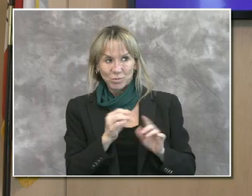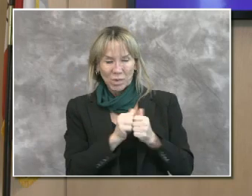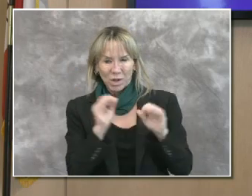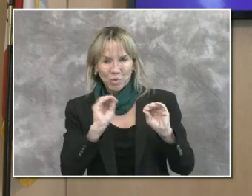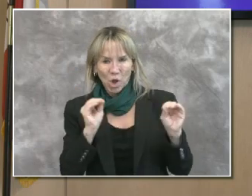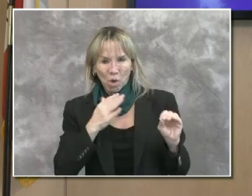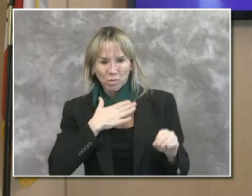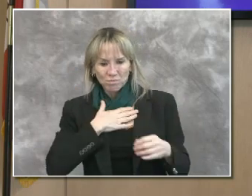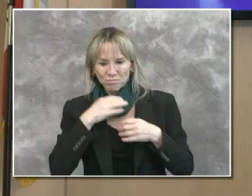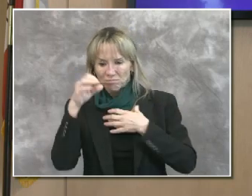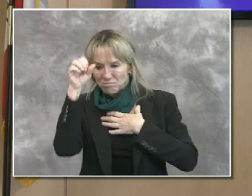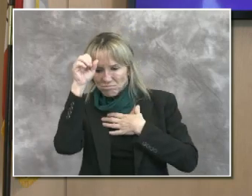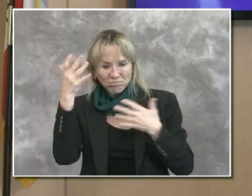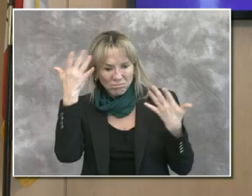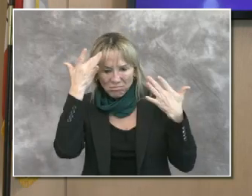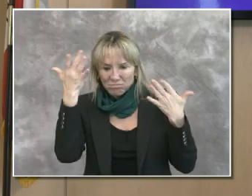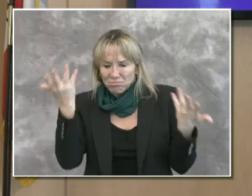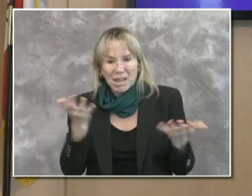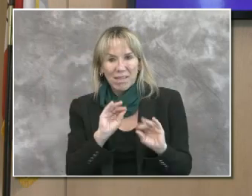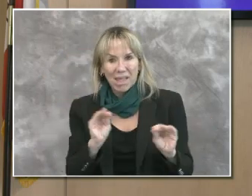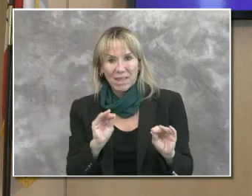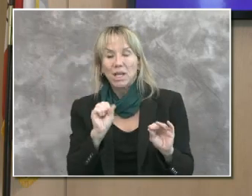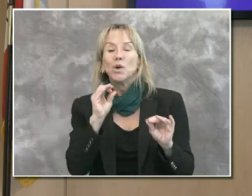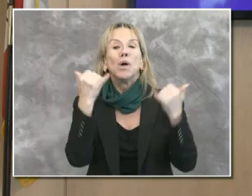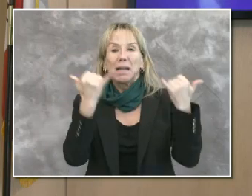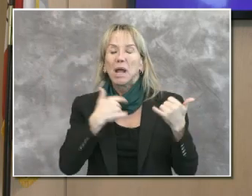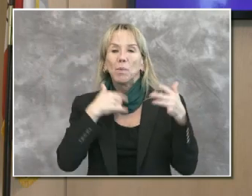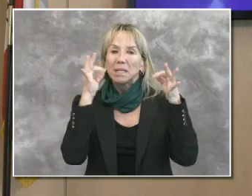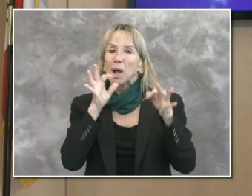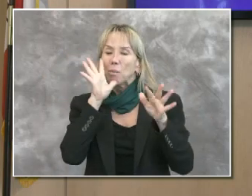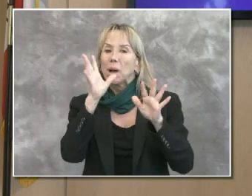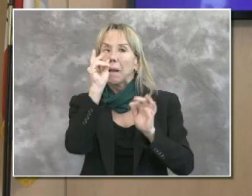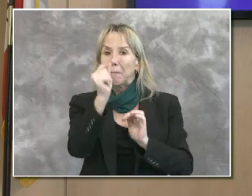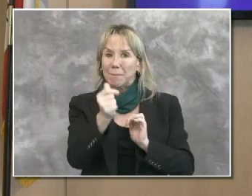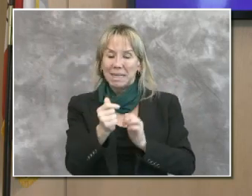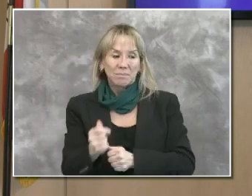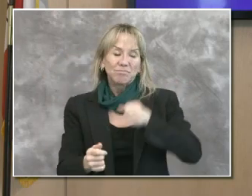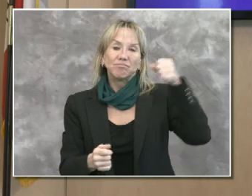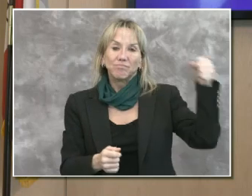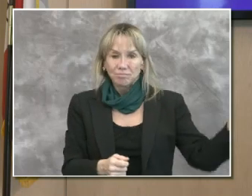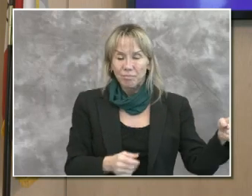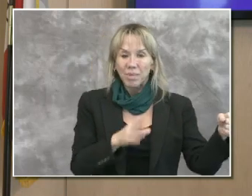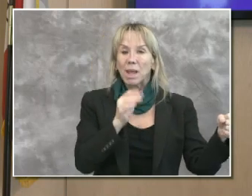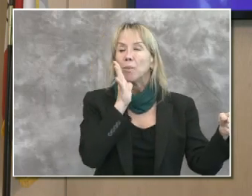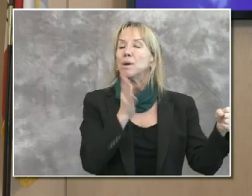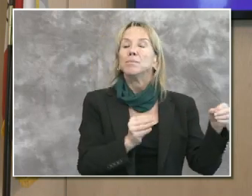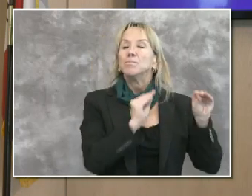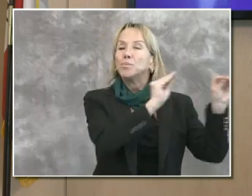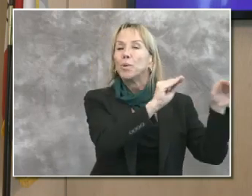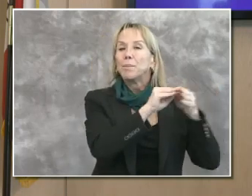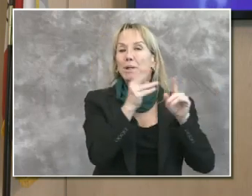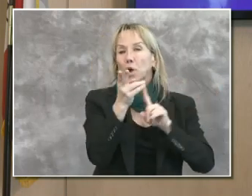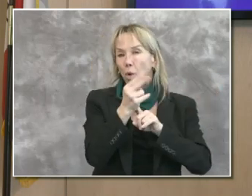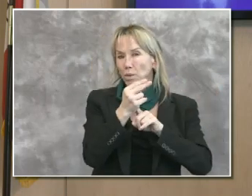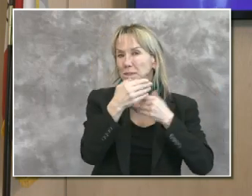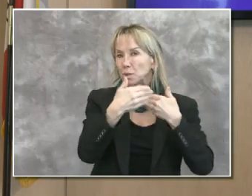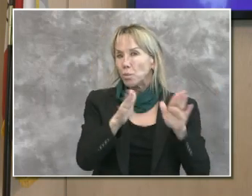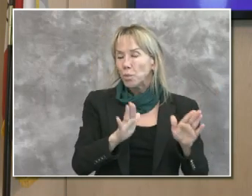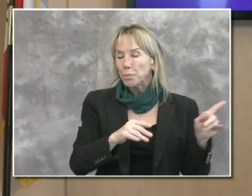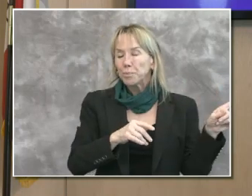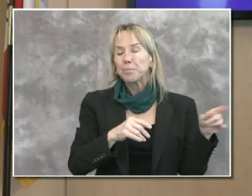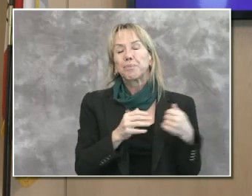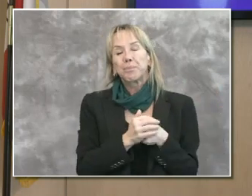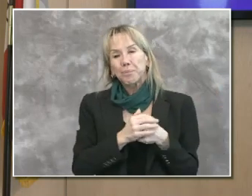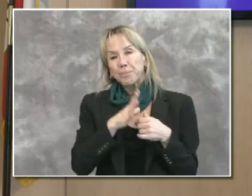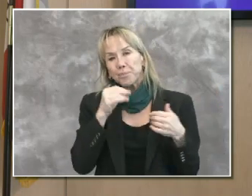be immediately isolated and then transported to a public health motel room where they will receive care and help during their recovery